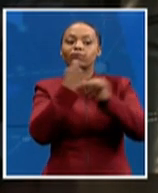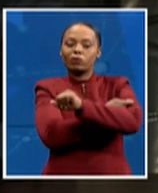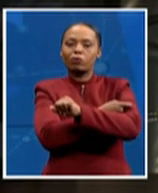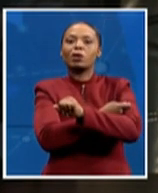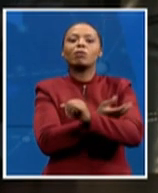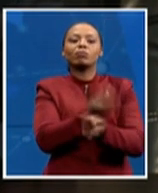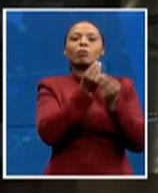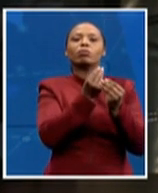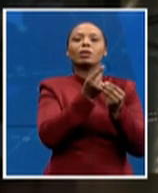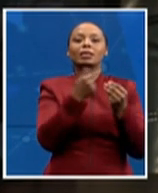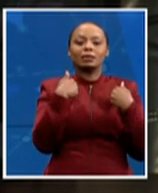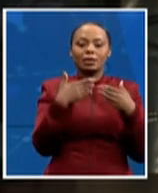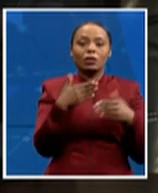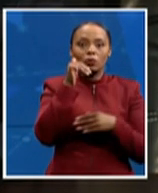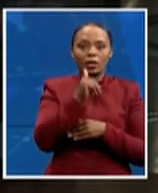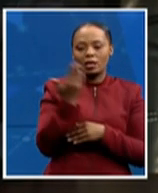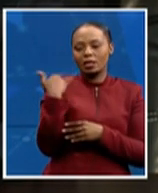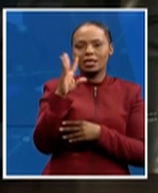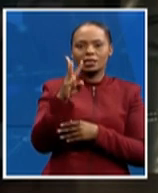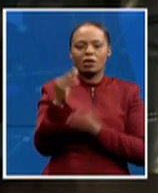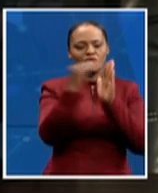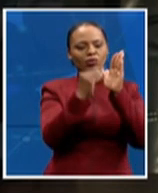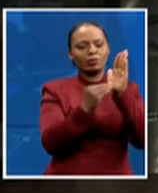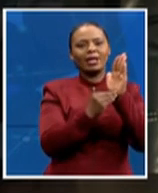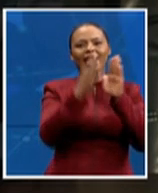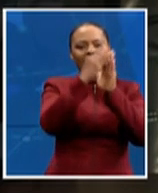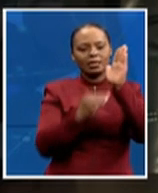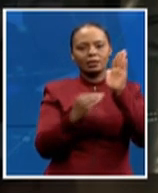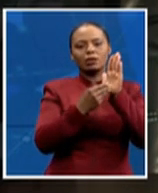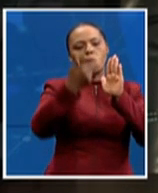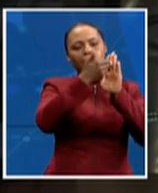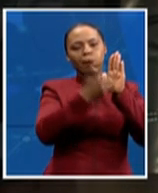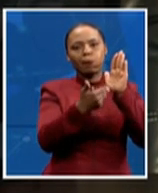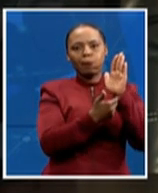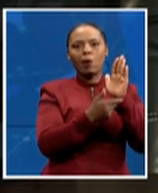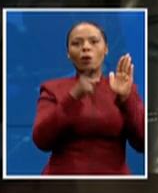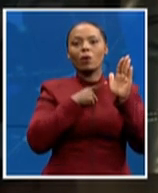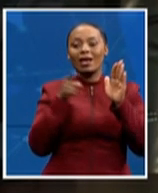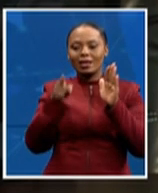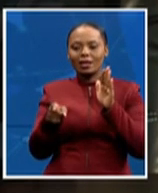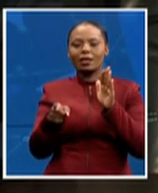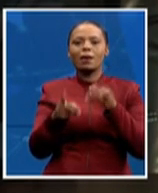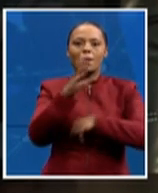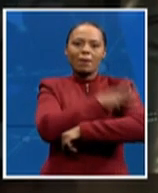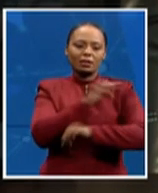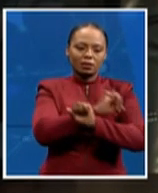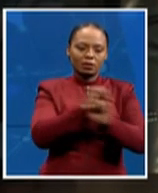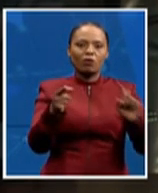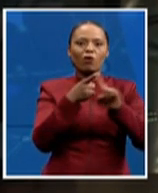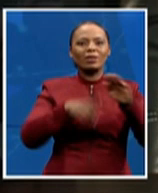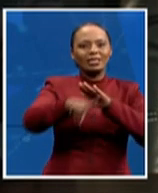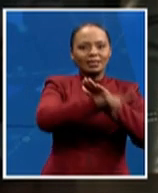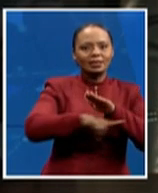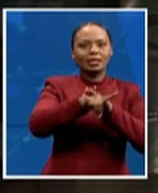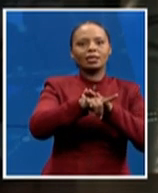These educators will be guided by the management in their respective districts and circuits regarding which sites to